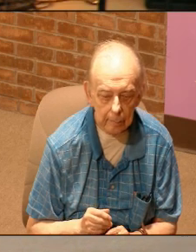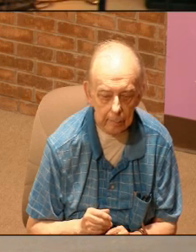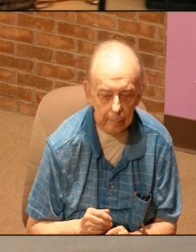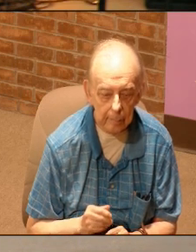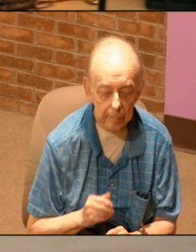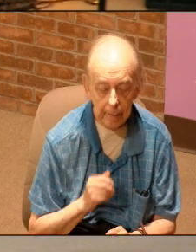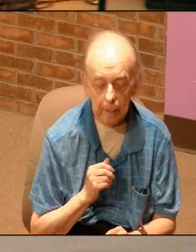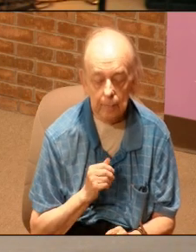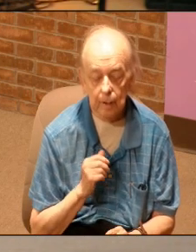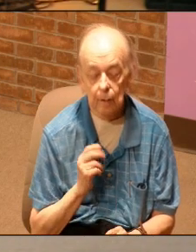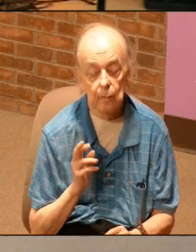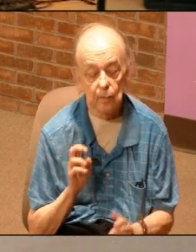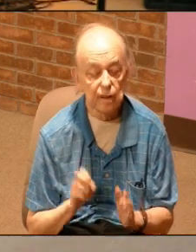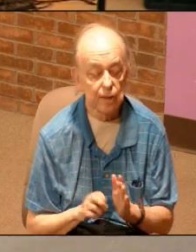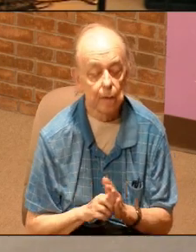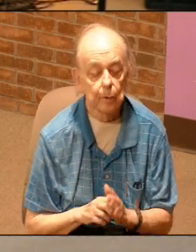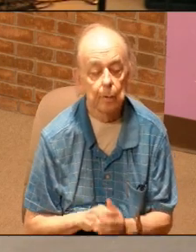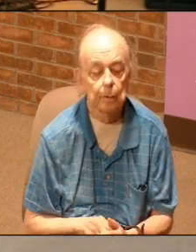for instance,